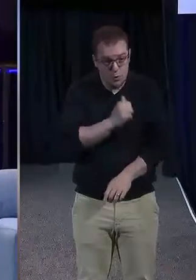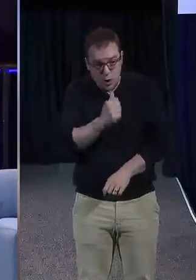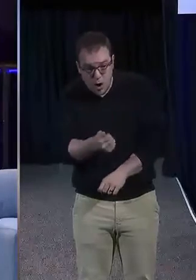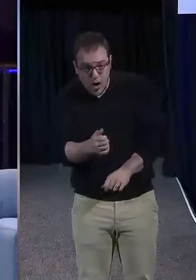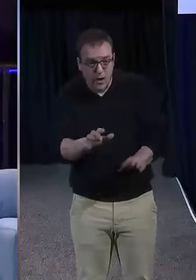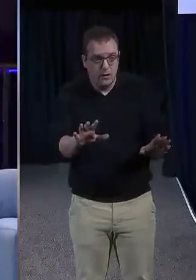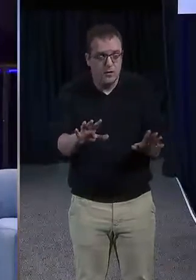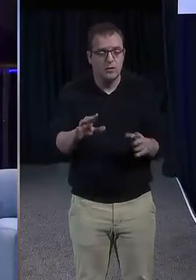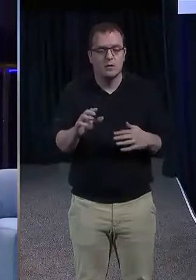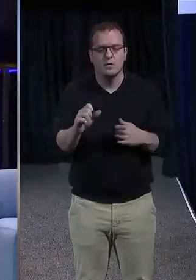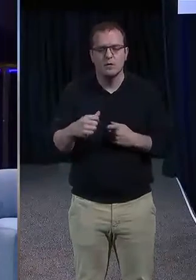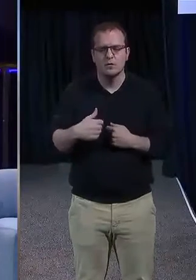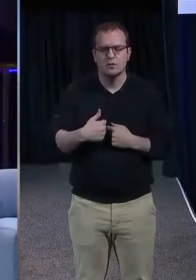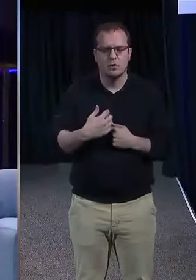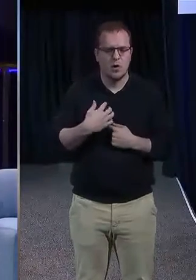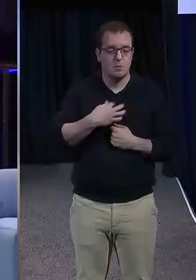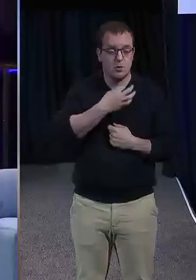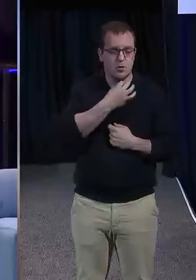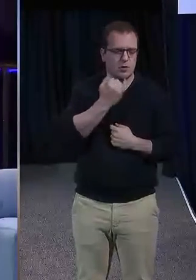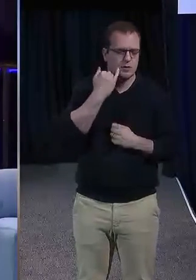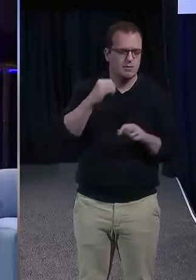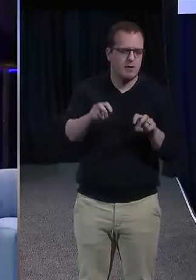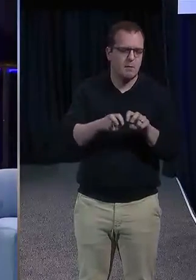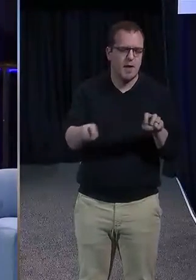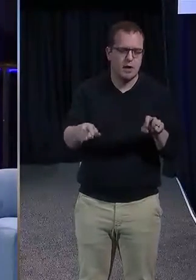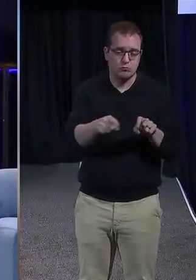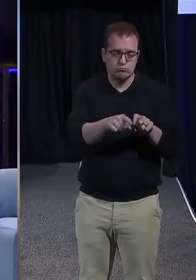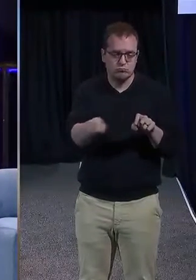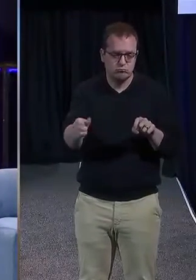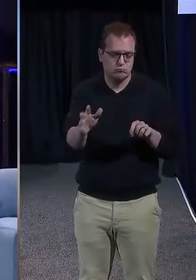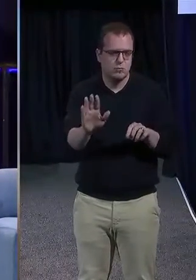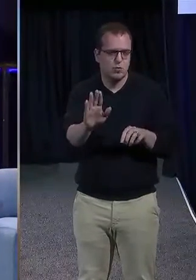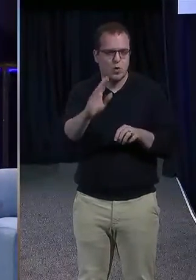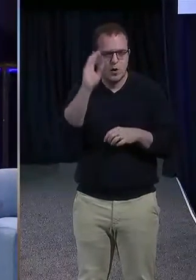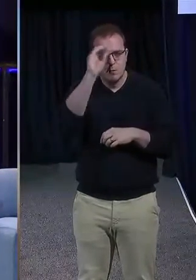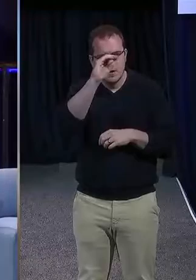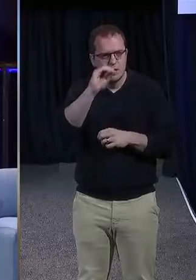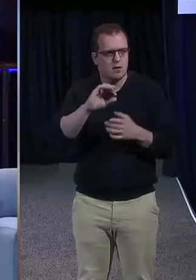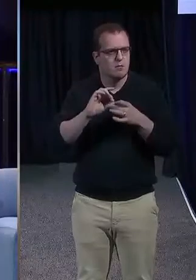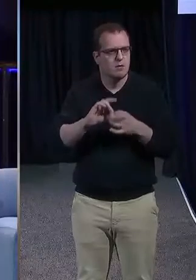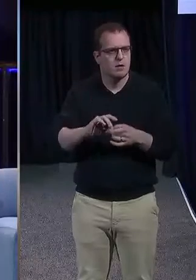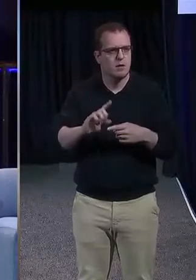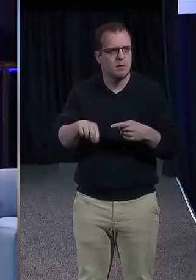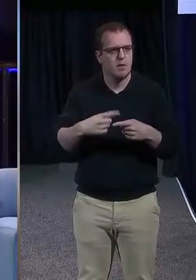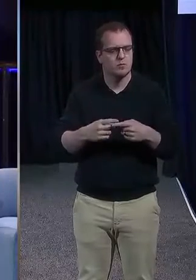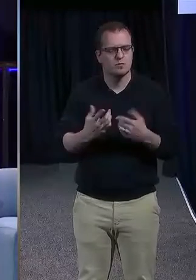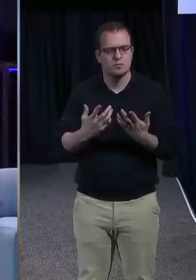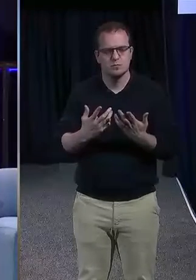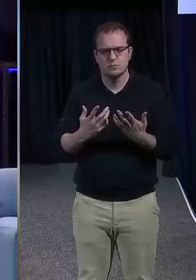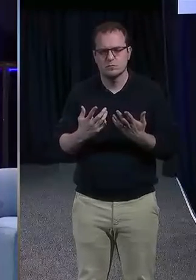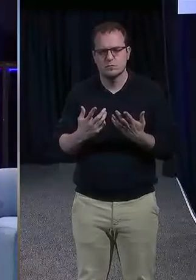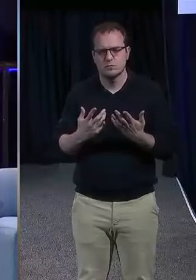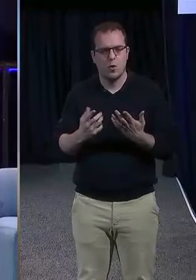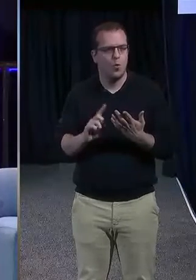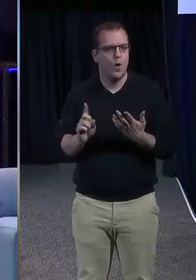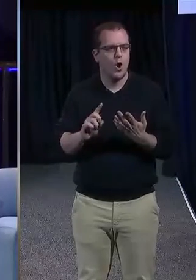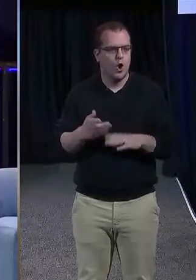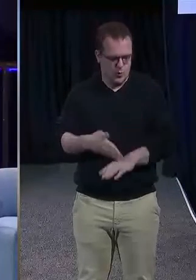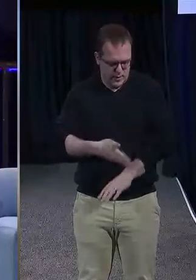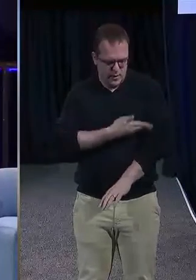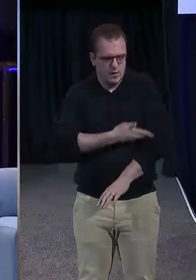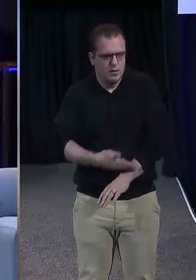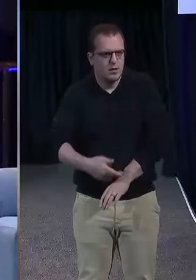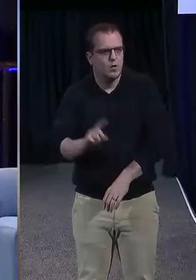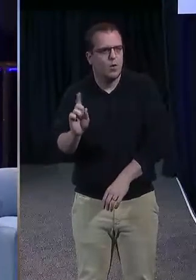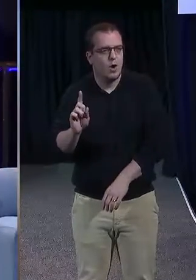so we'd really like from the panel to give us their thoughts in terms of where are we? Has